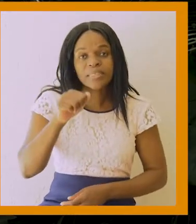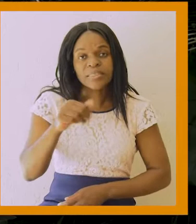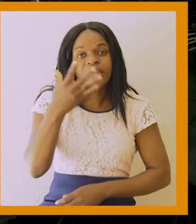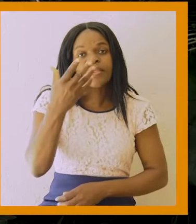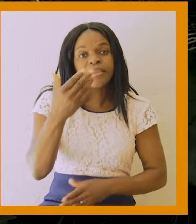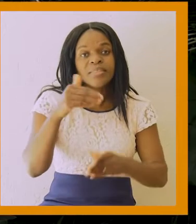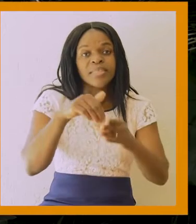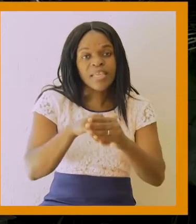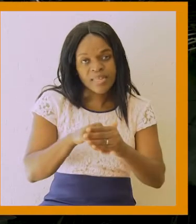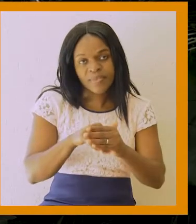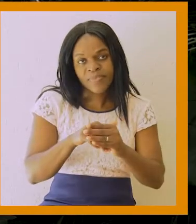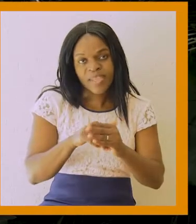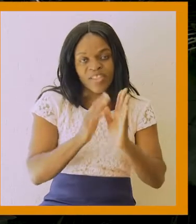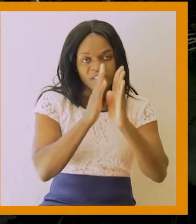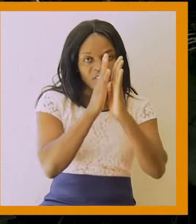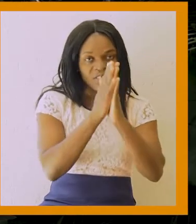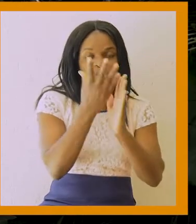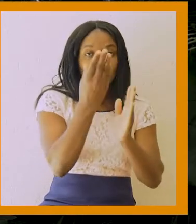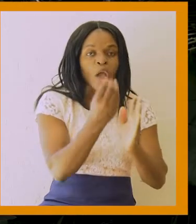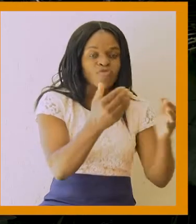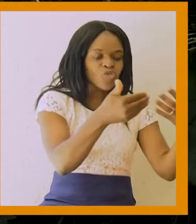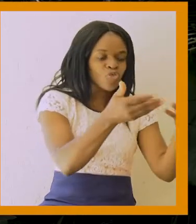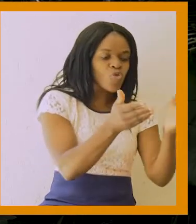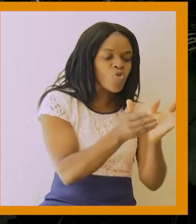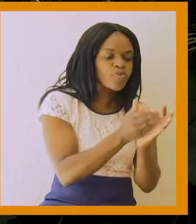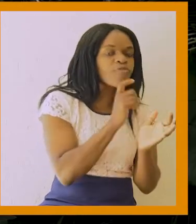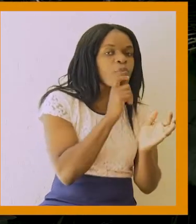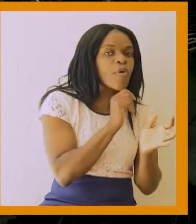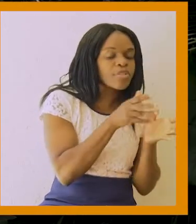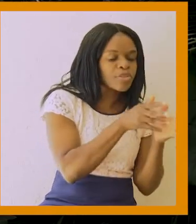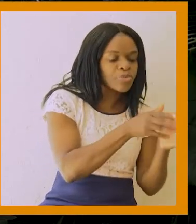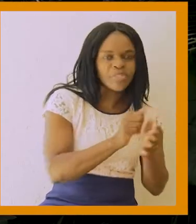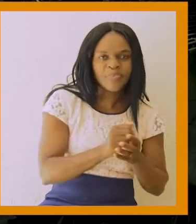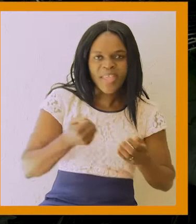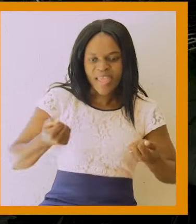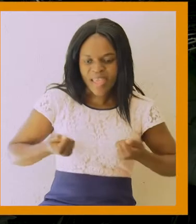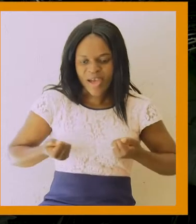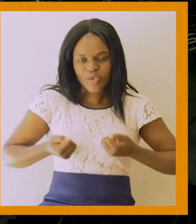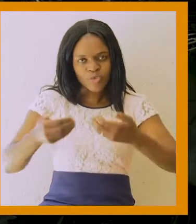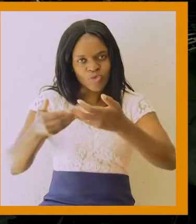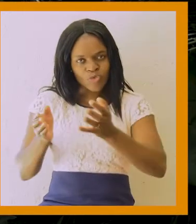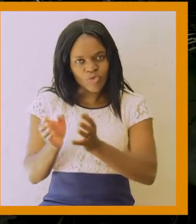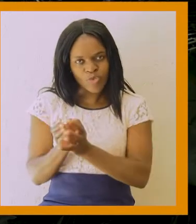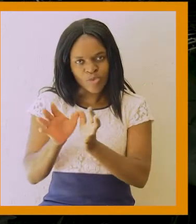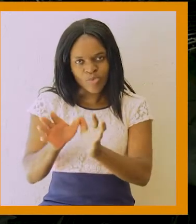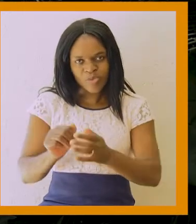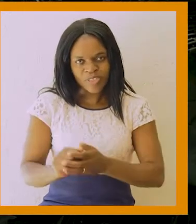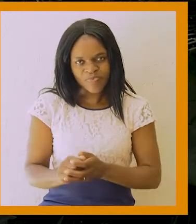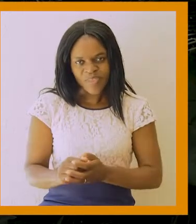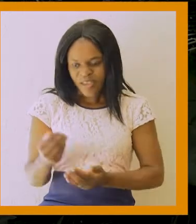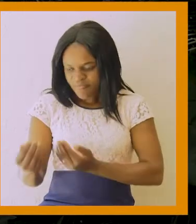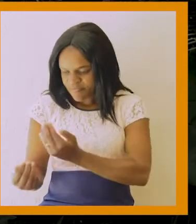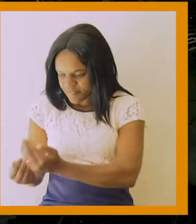we have groups. We have a boys fellowship, we have couples department, we have Sunday